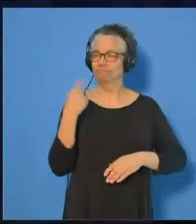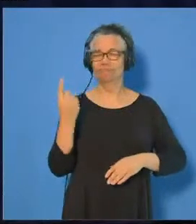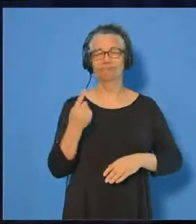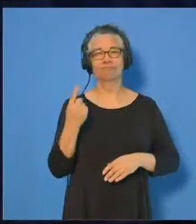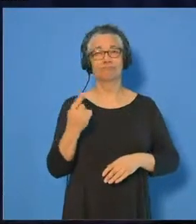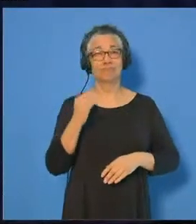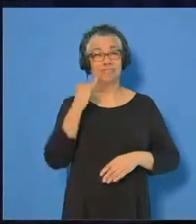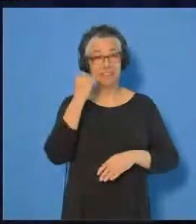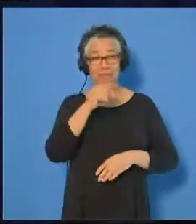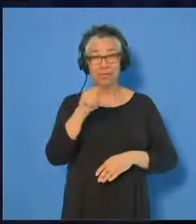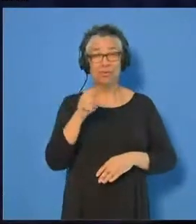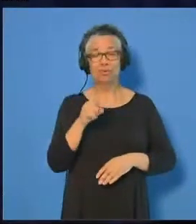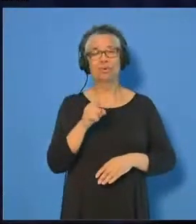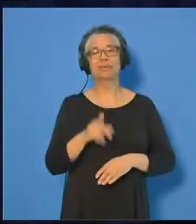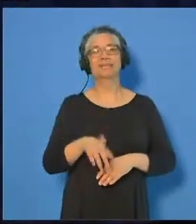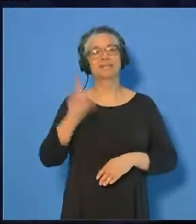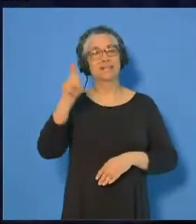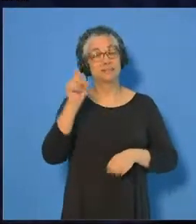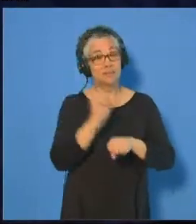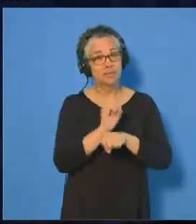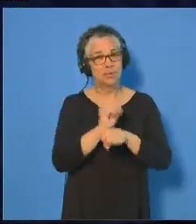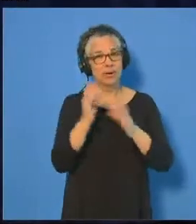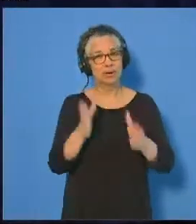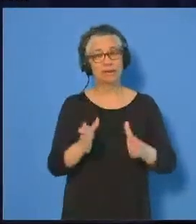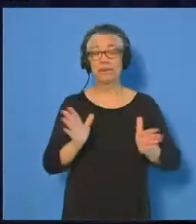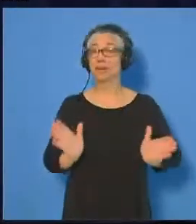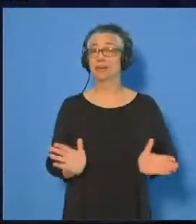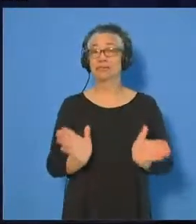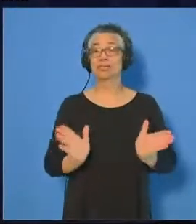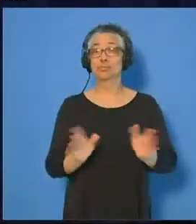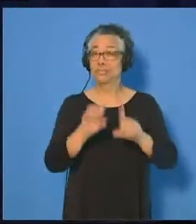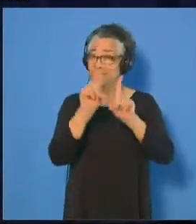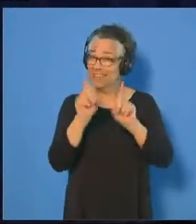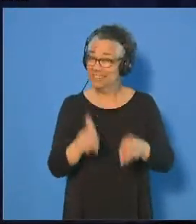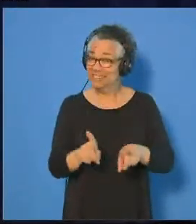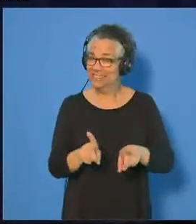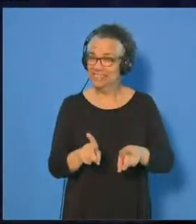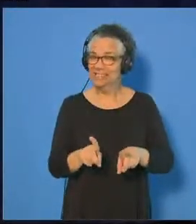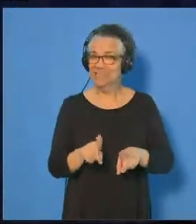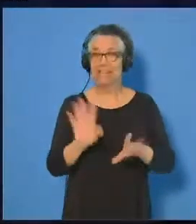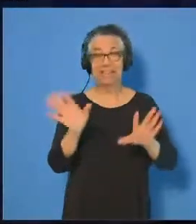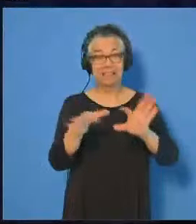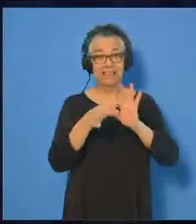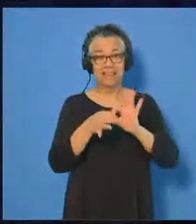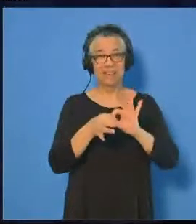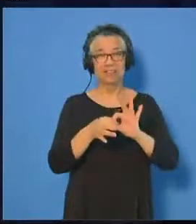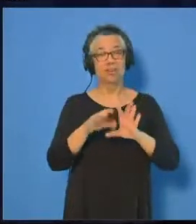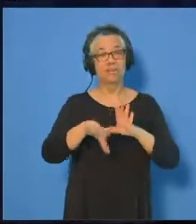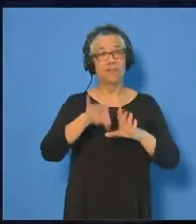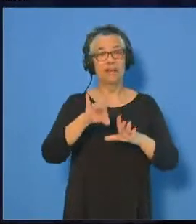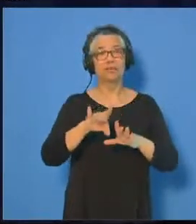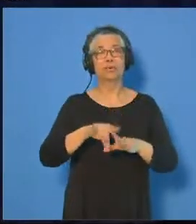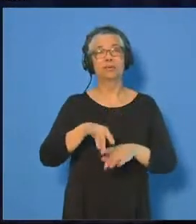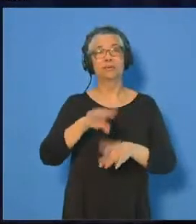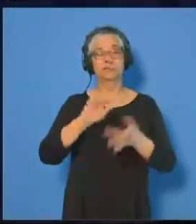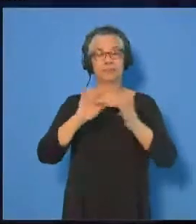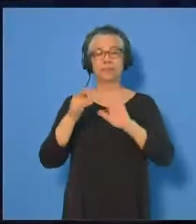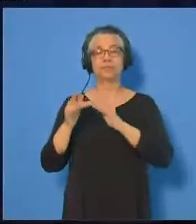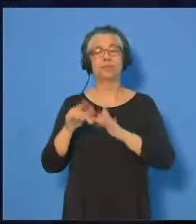are an essential and critical worker, I encourage you to get tested, and the link can be found on the government website.